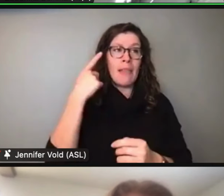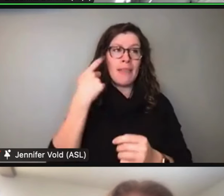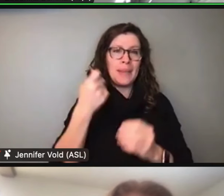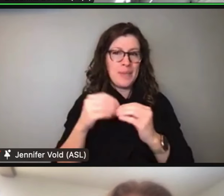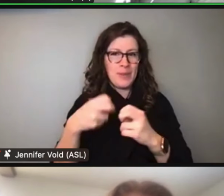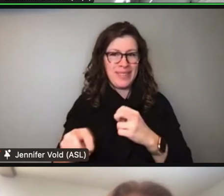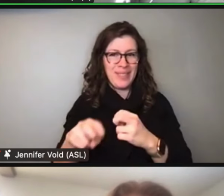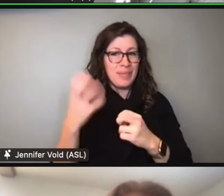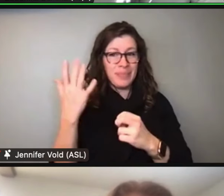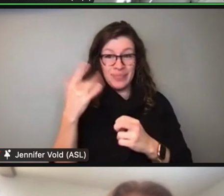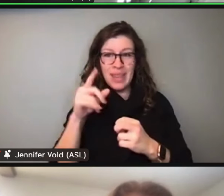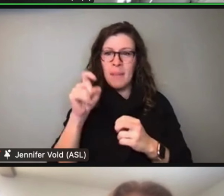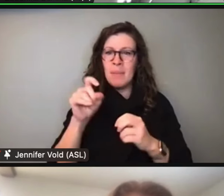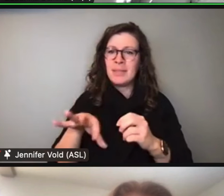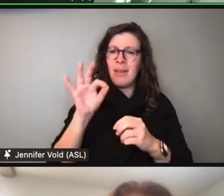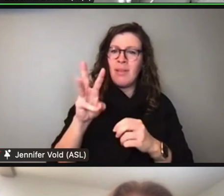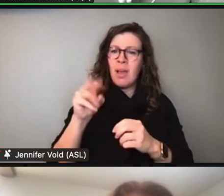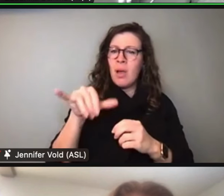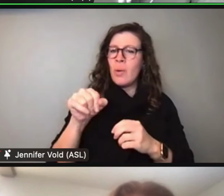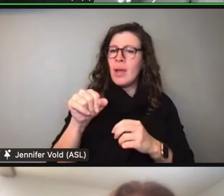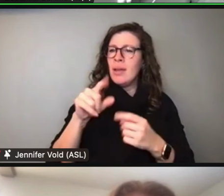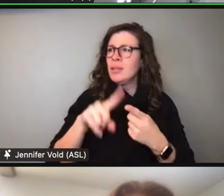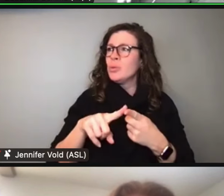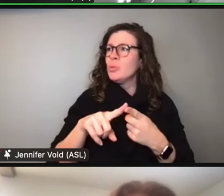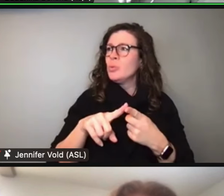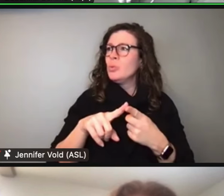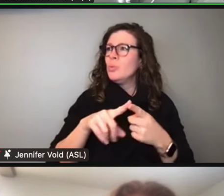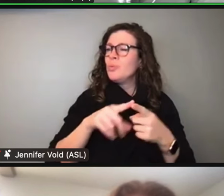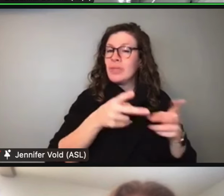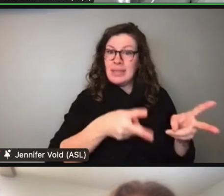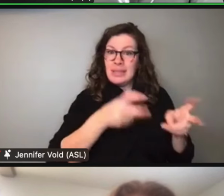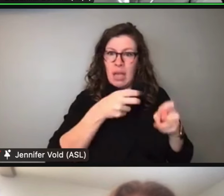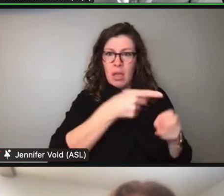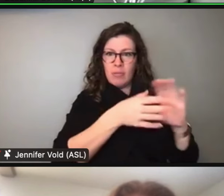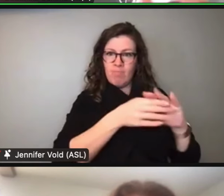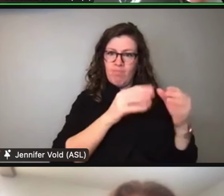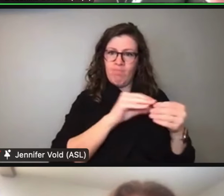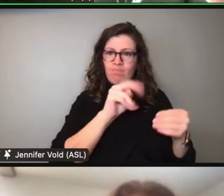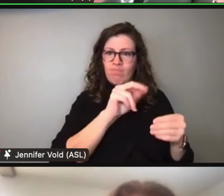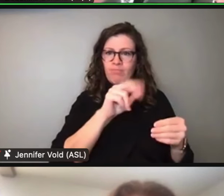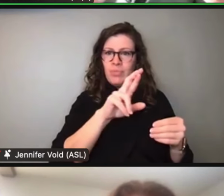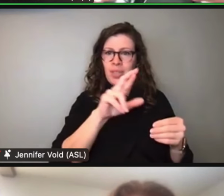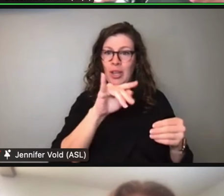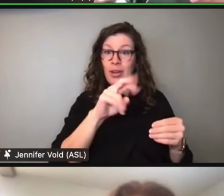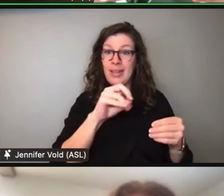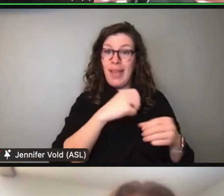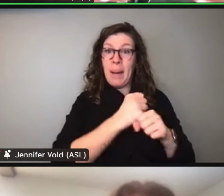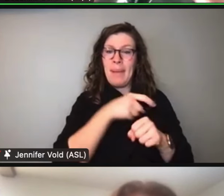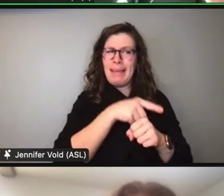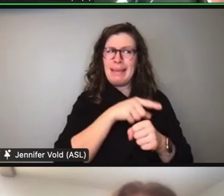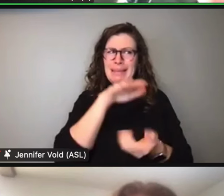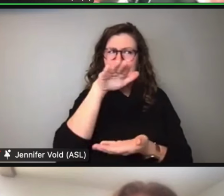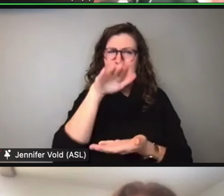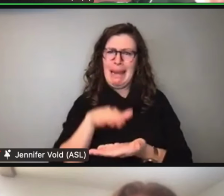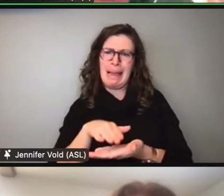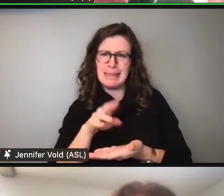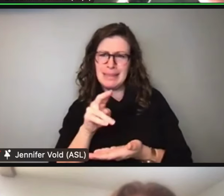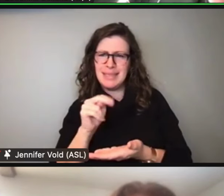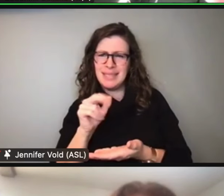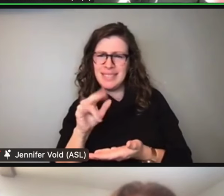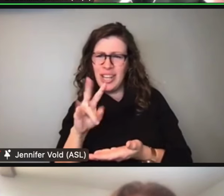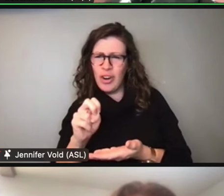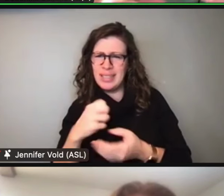you have to find ways to like take a narrative and um, make it less narrative and somehow like make it more